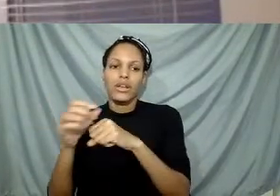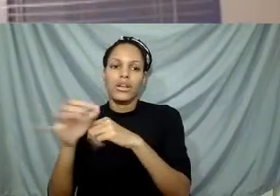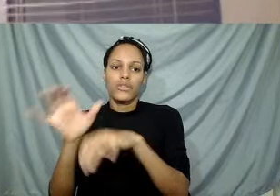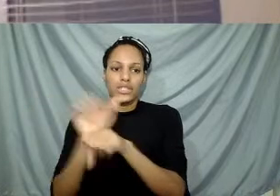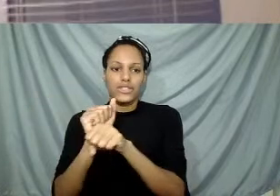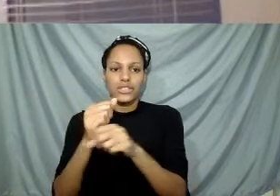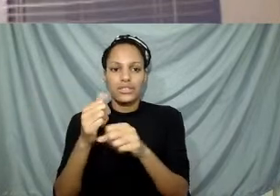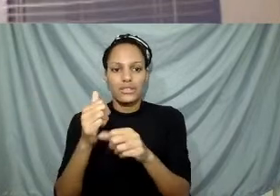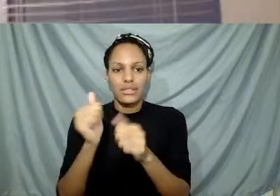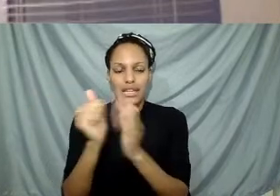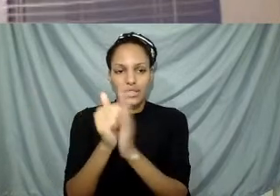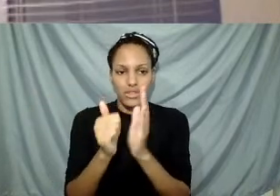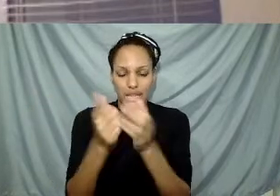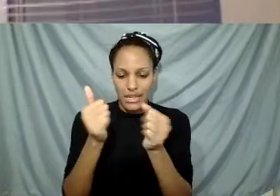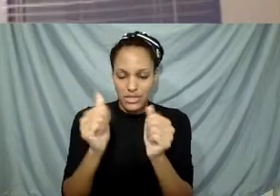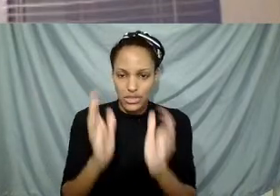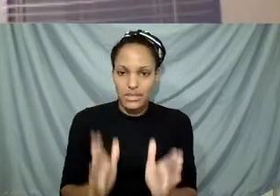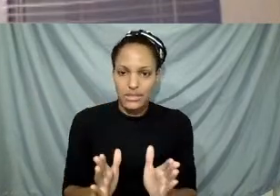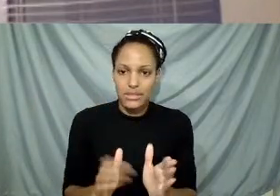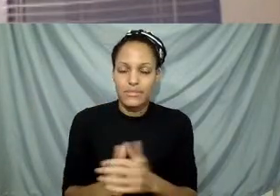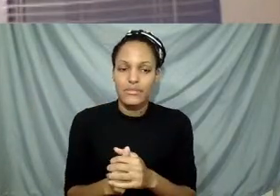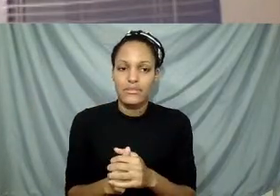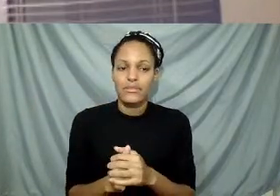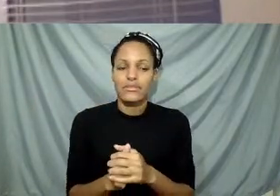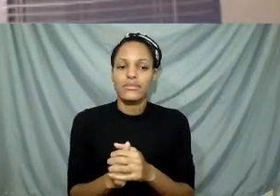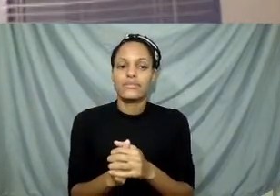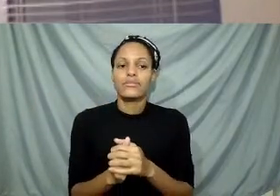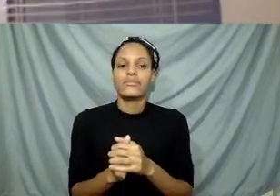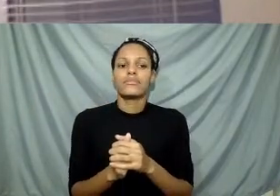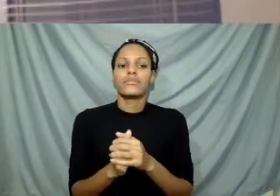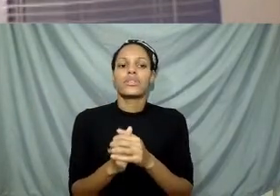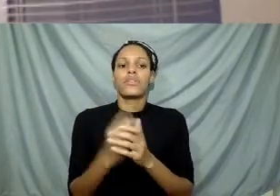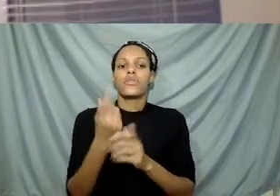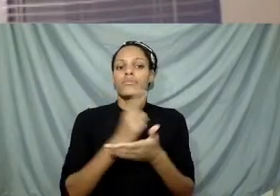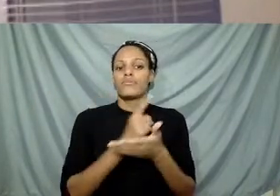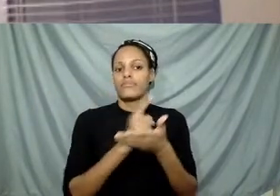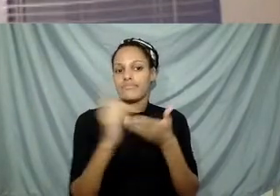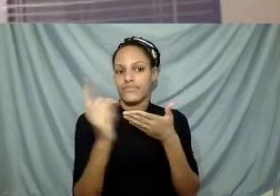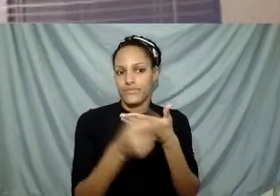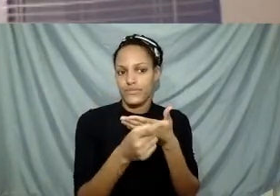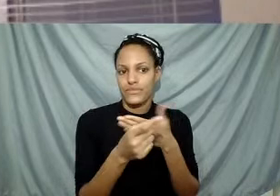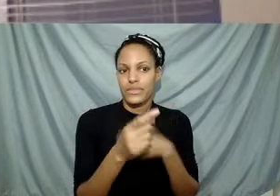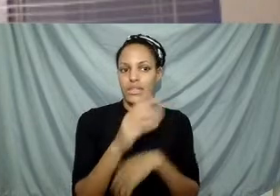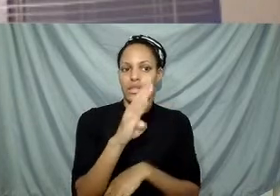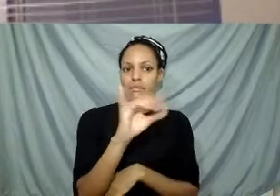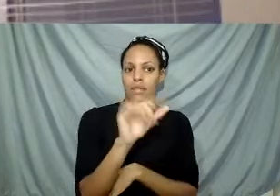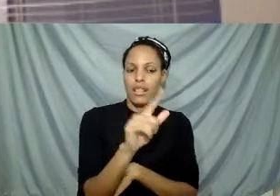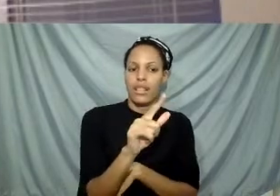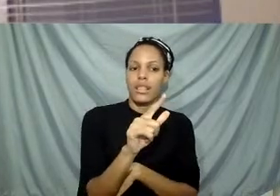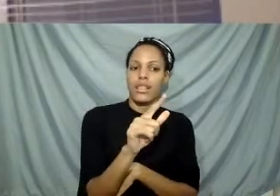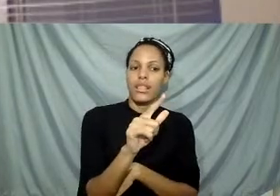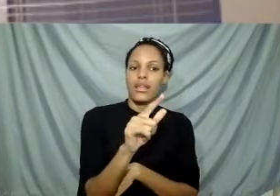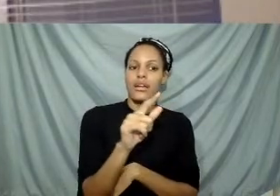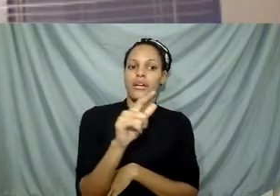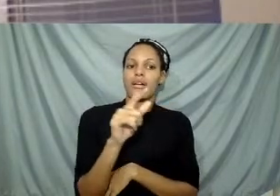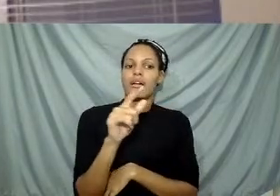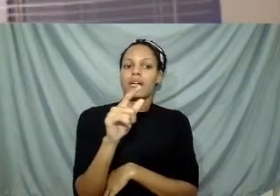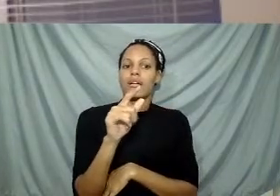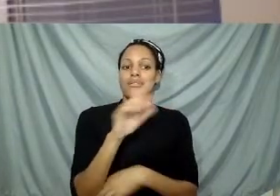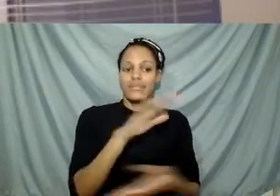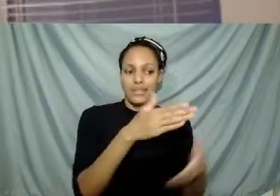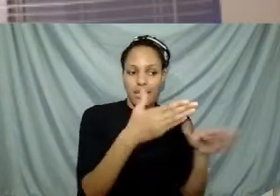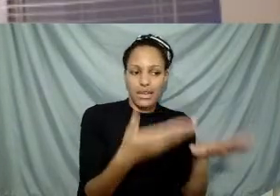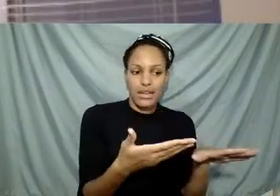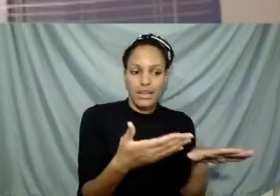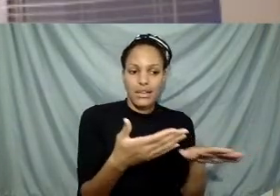Magazine. And a few weeks later, Bill died. Our booking agent died because why?